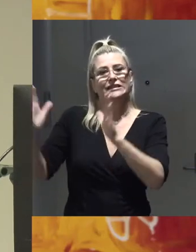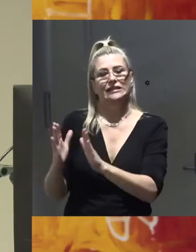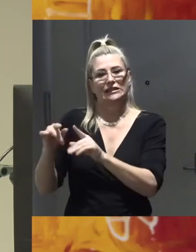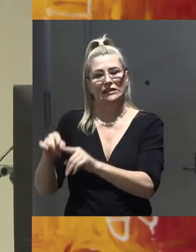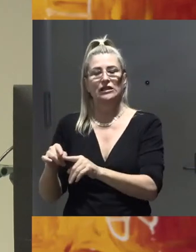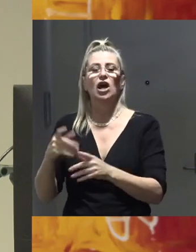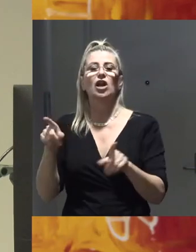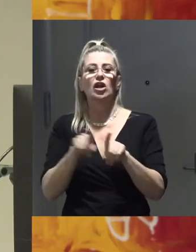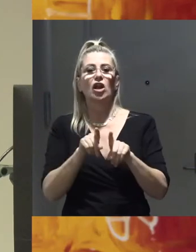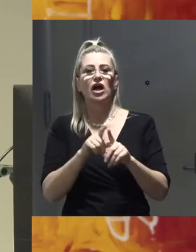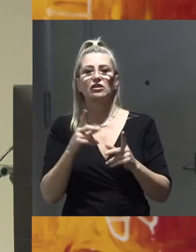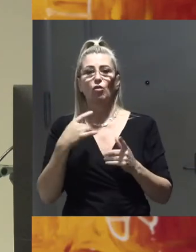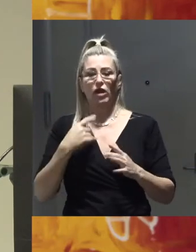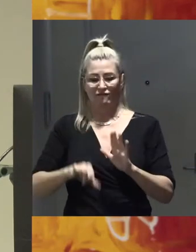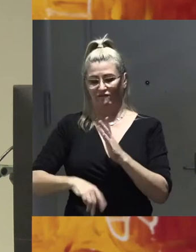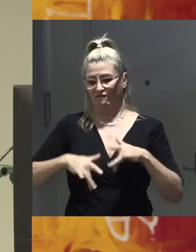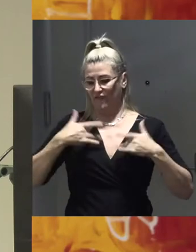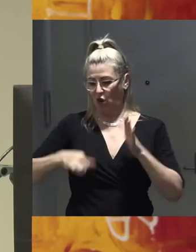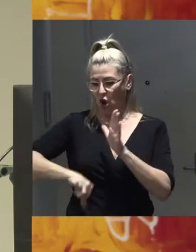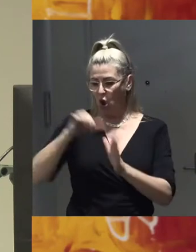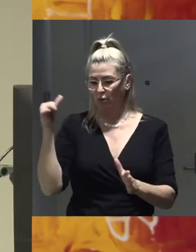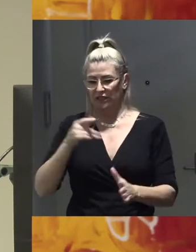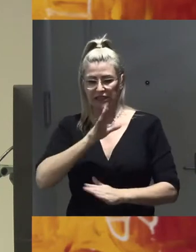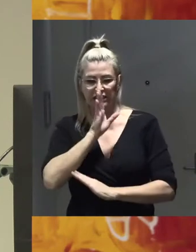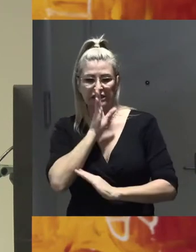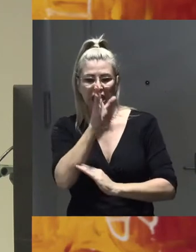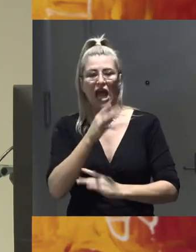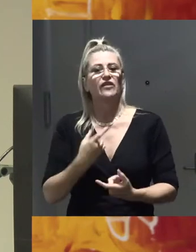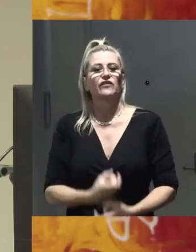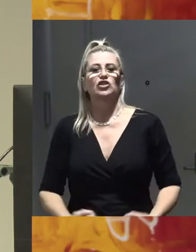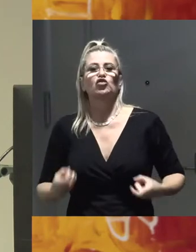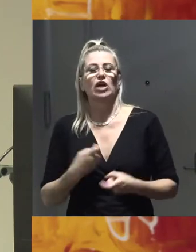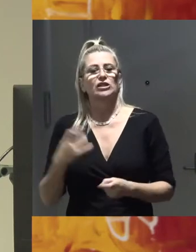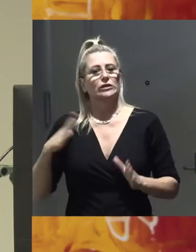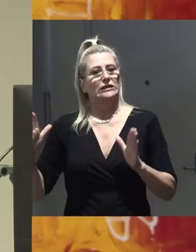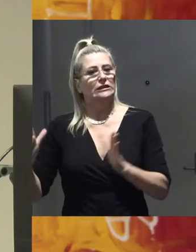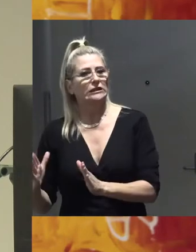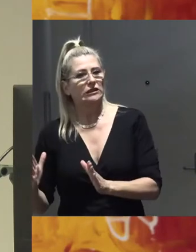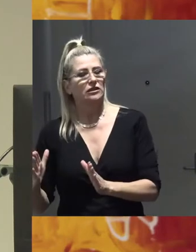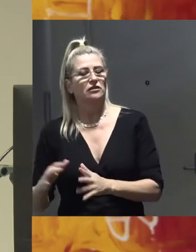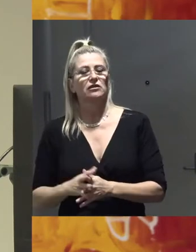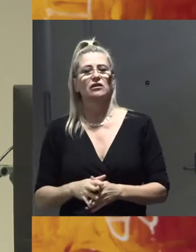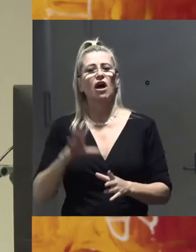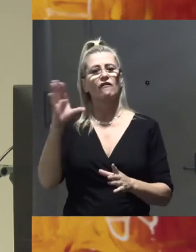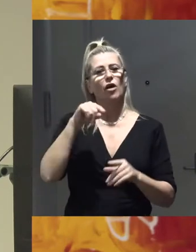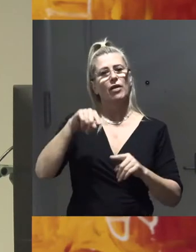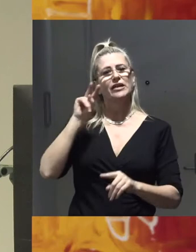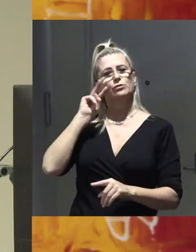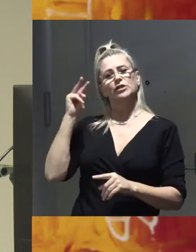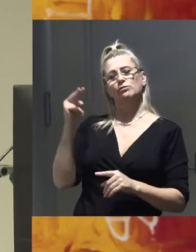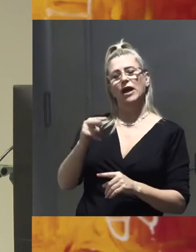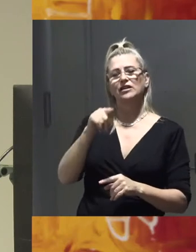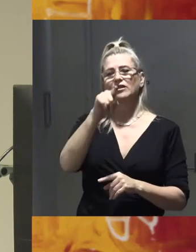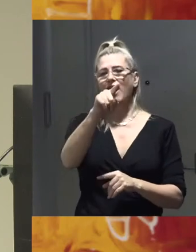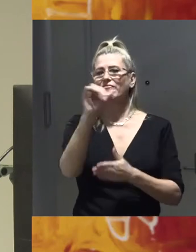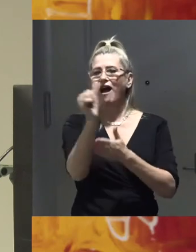such as hopelessness, sadness, frustration. From this perspective, the artist